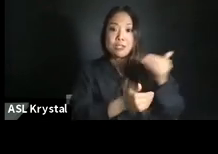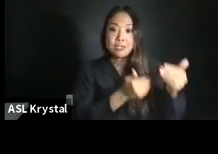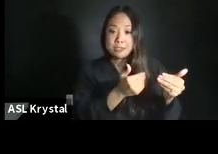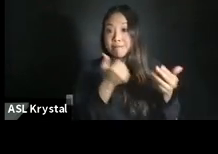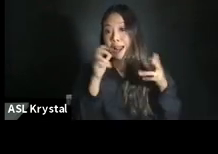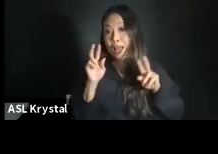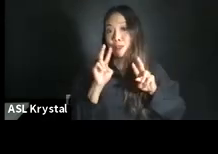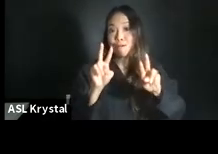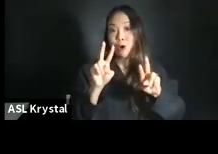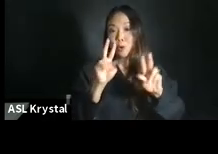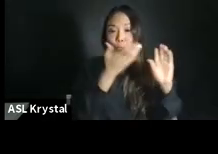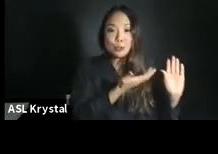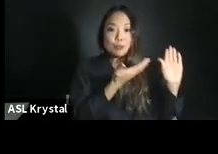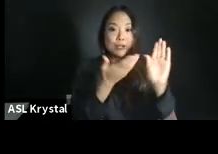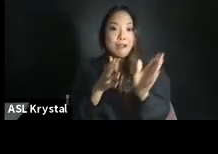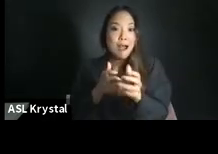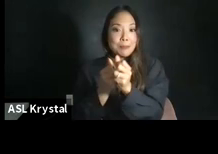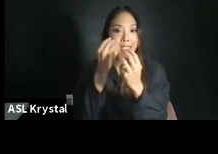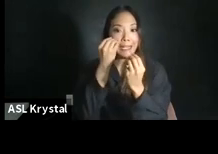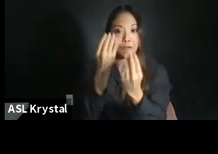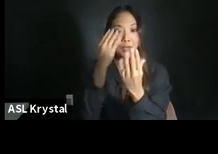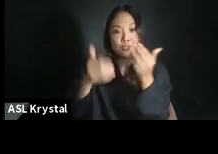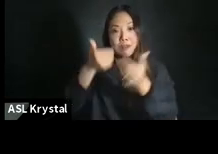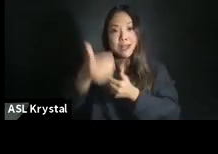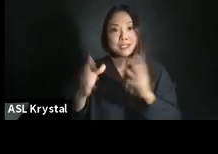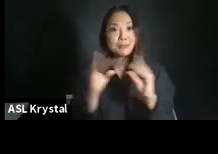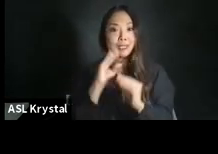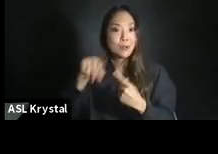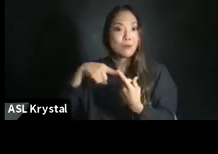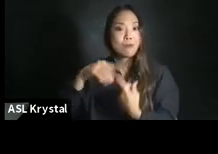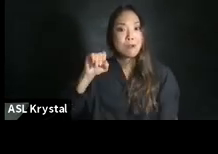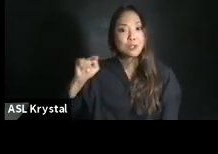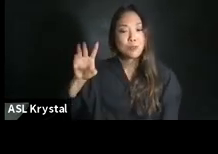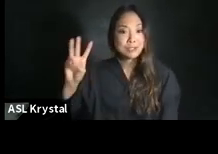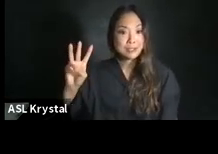to bringing an updated presentation at our next meeting on october 6th